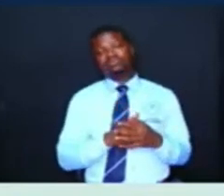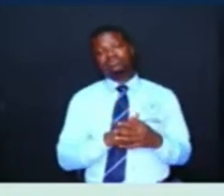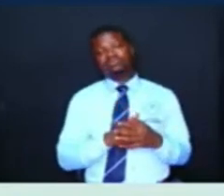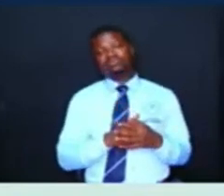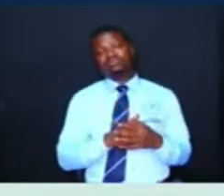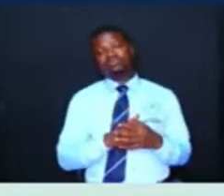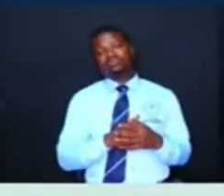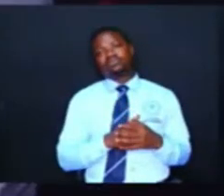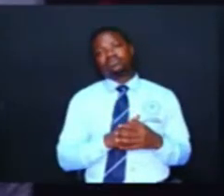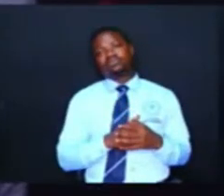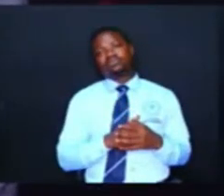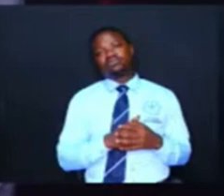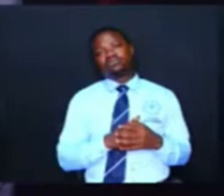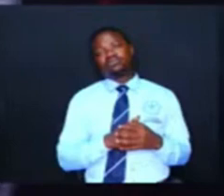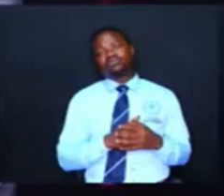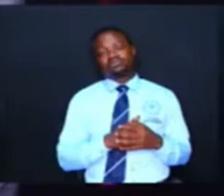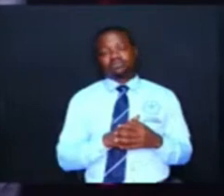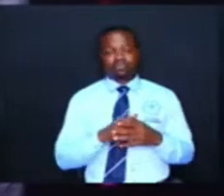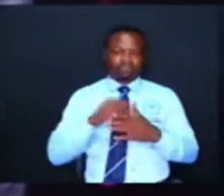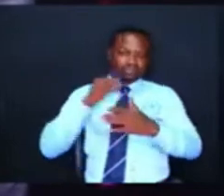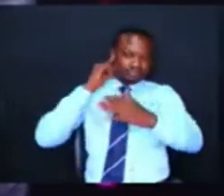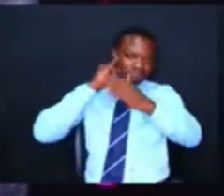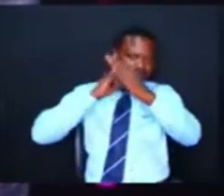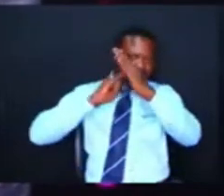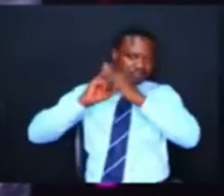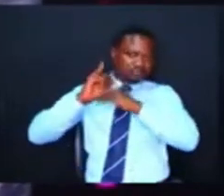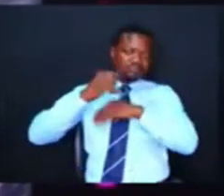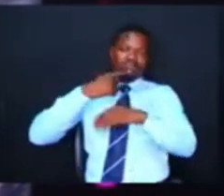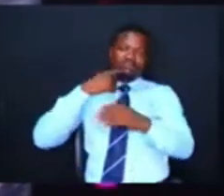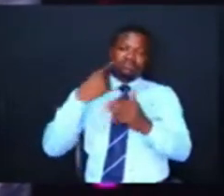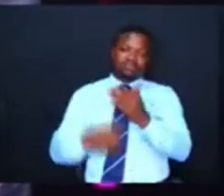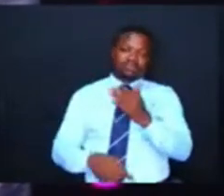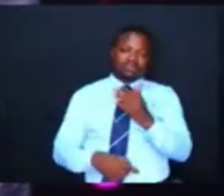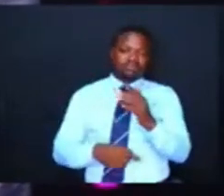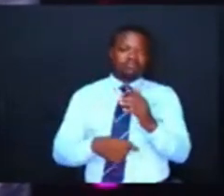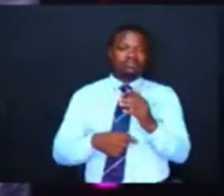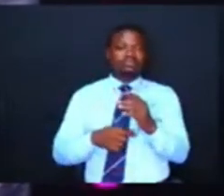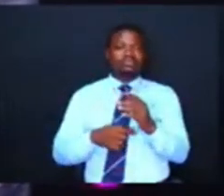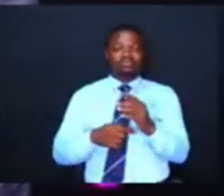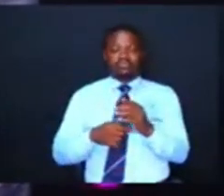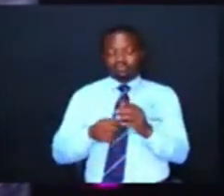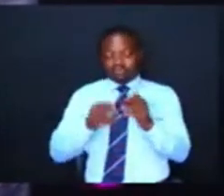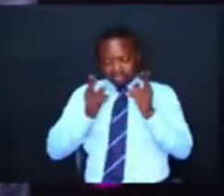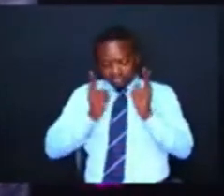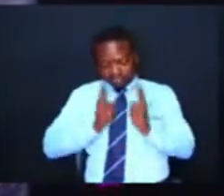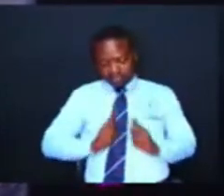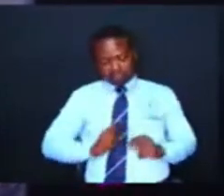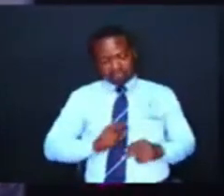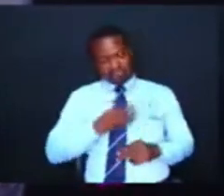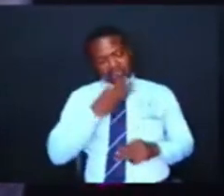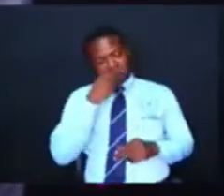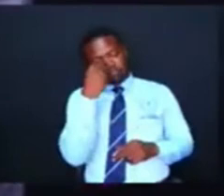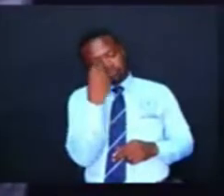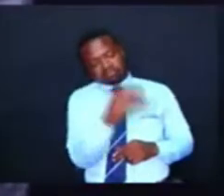Now Isaiah says that he was despised and rejected by mankind.